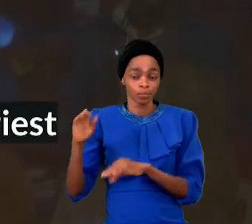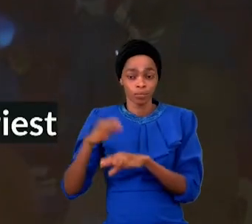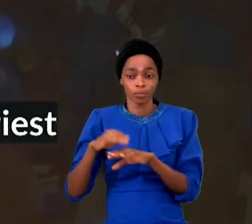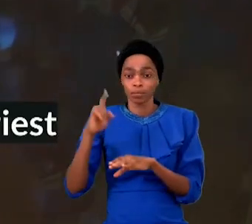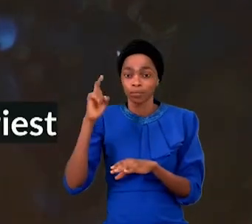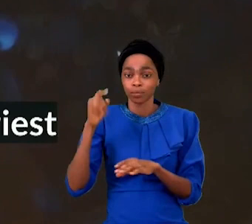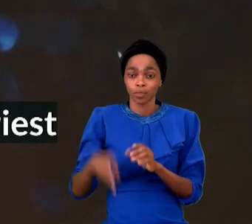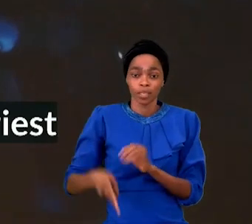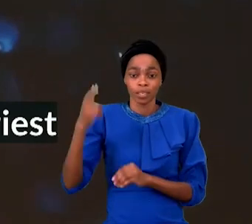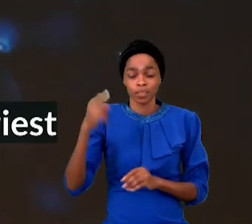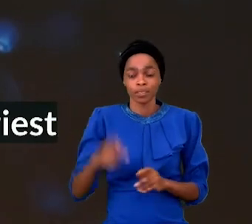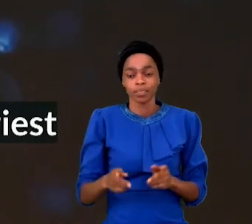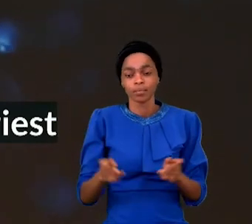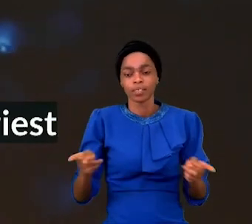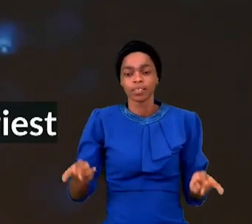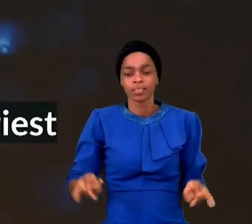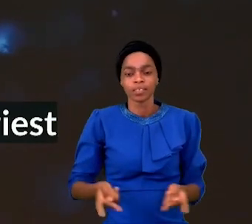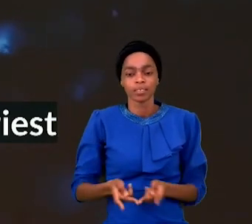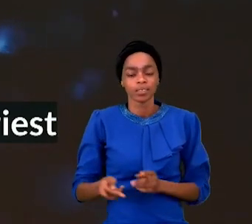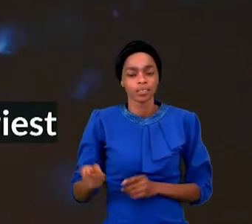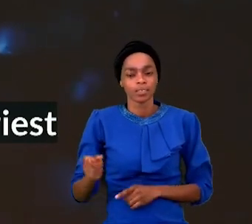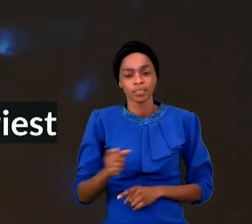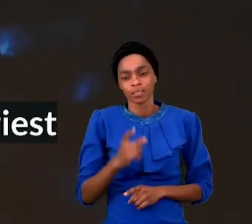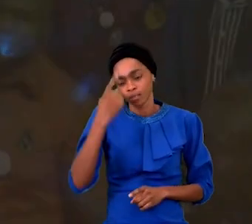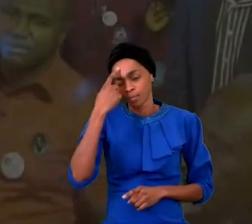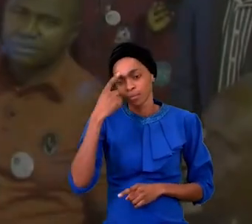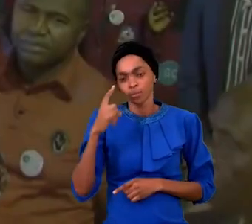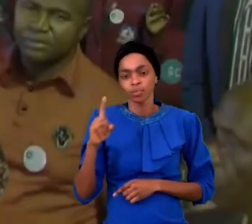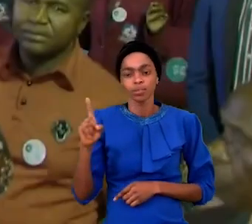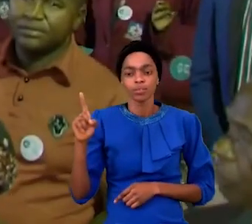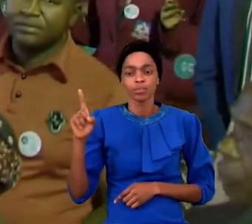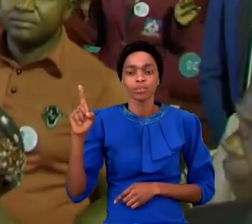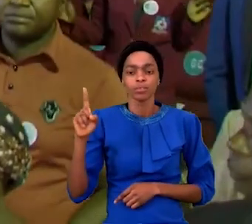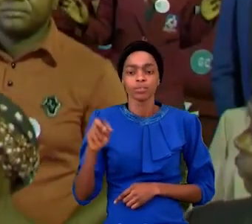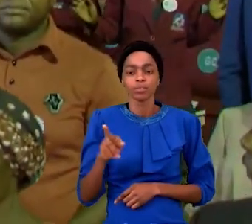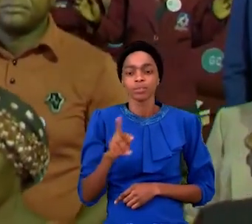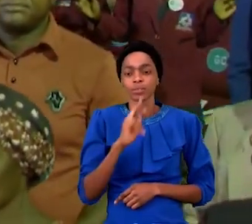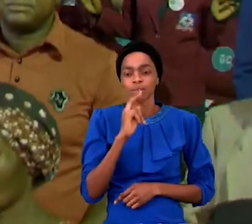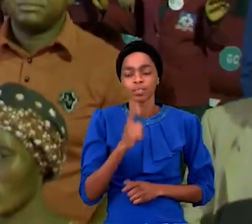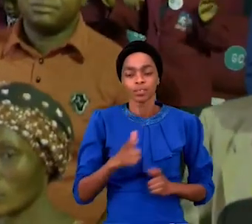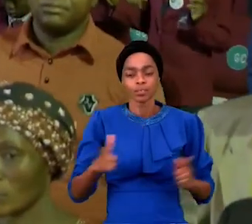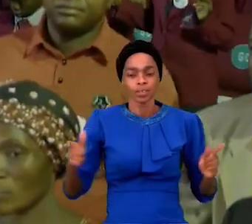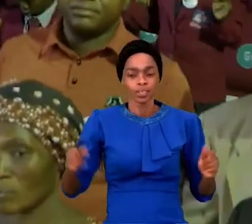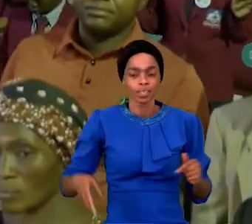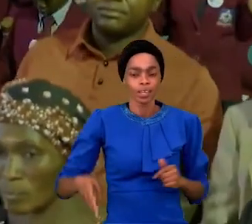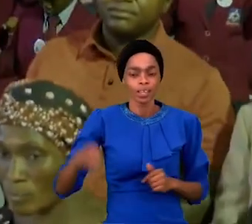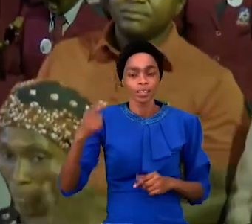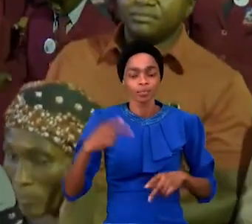are the great high priest. We place you